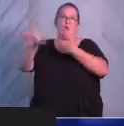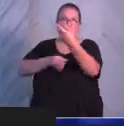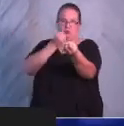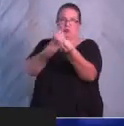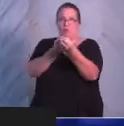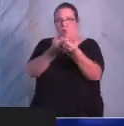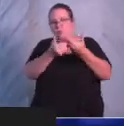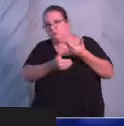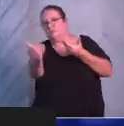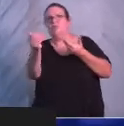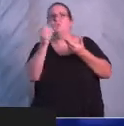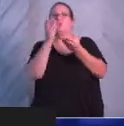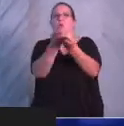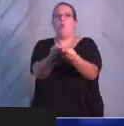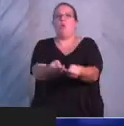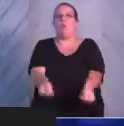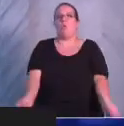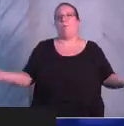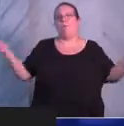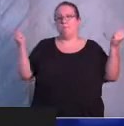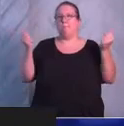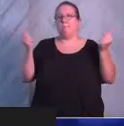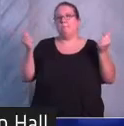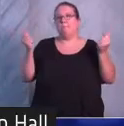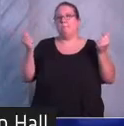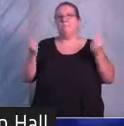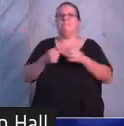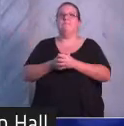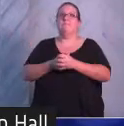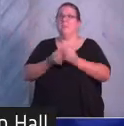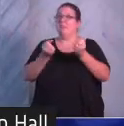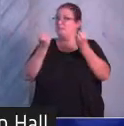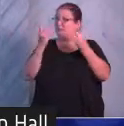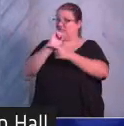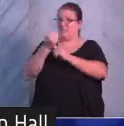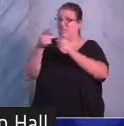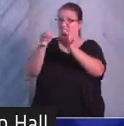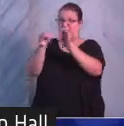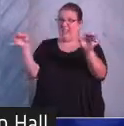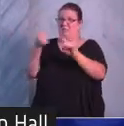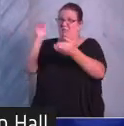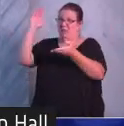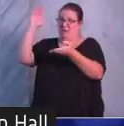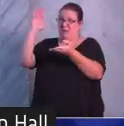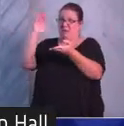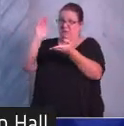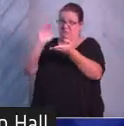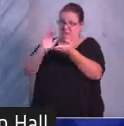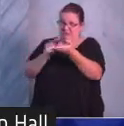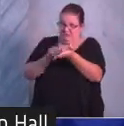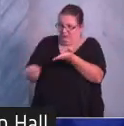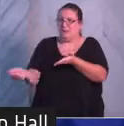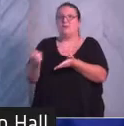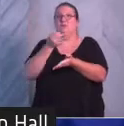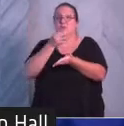those so that they didn't fall off. In many cases, it was getting to the point where those languages were going to become extinct. So we had to develop a